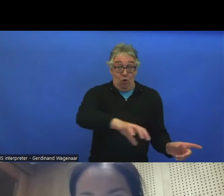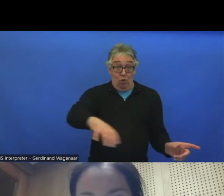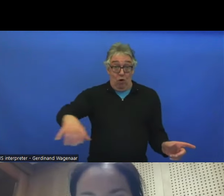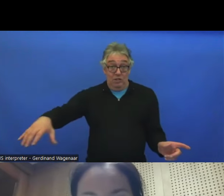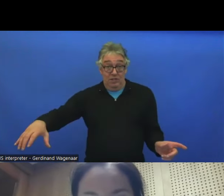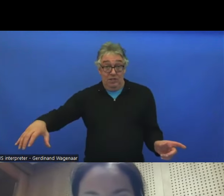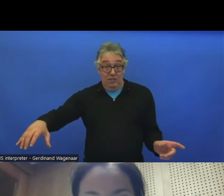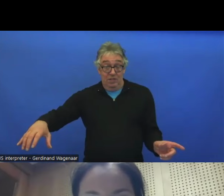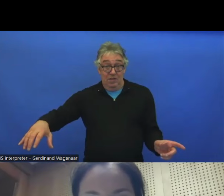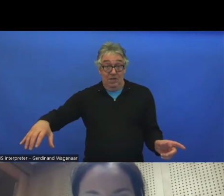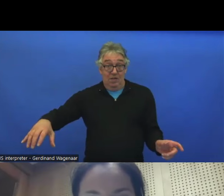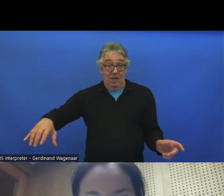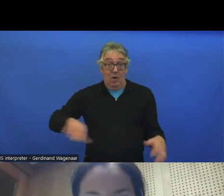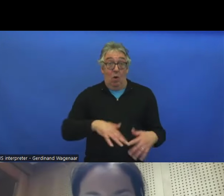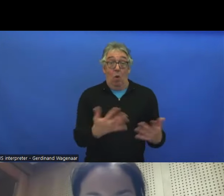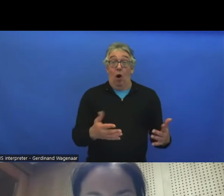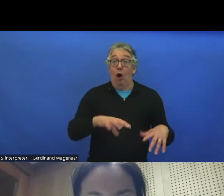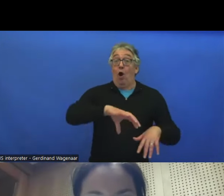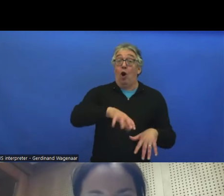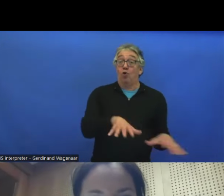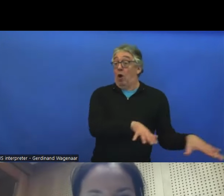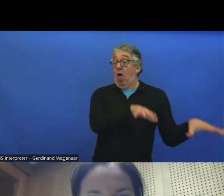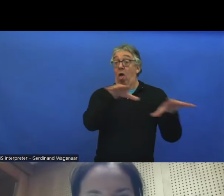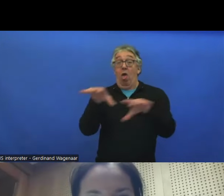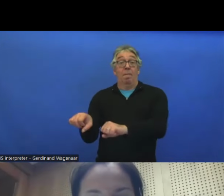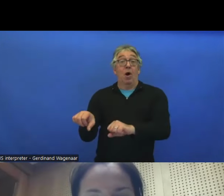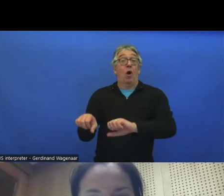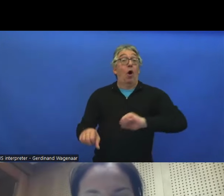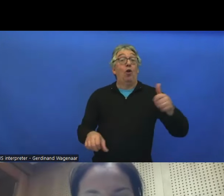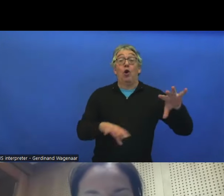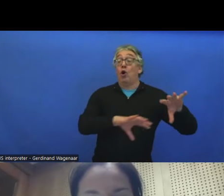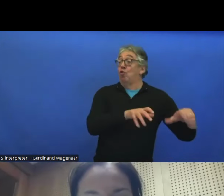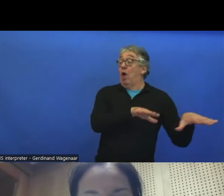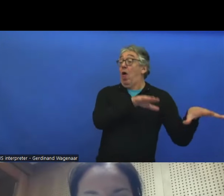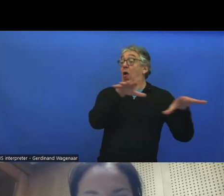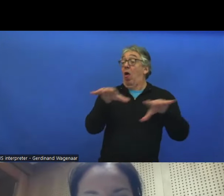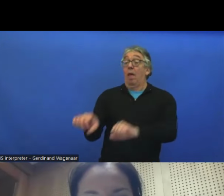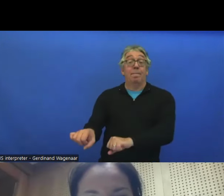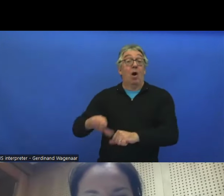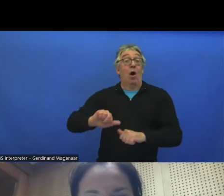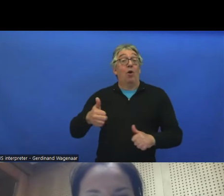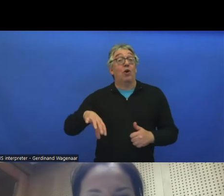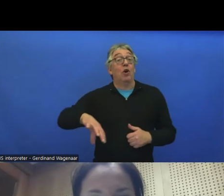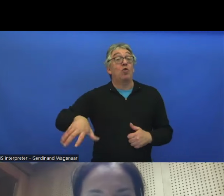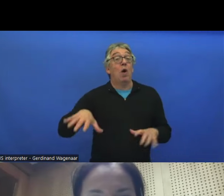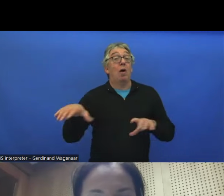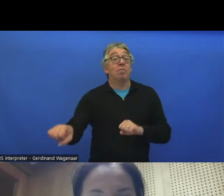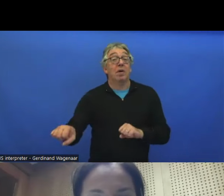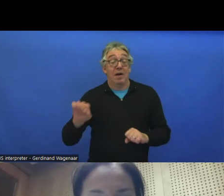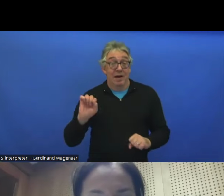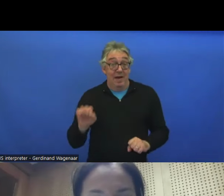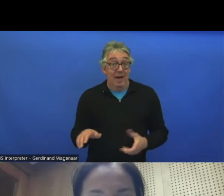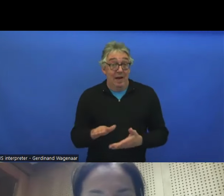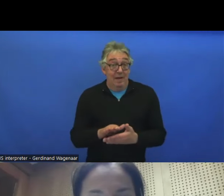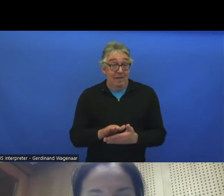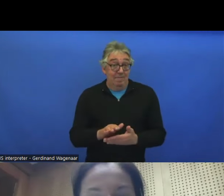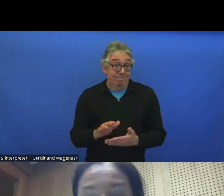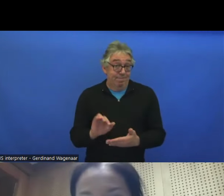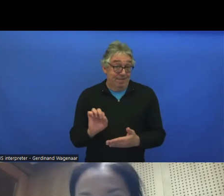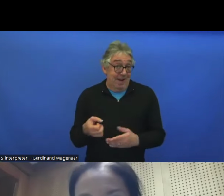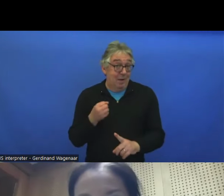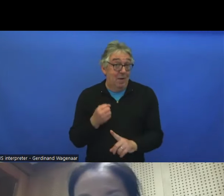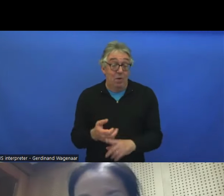instance, annexed by another state. And this can lead to statelessness in case